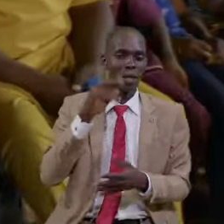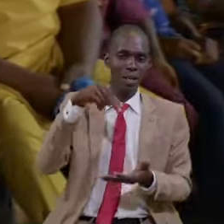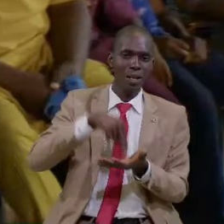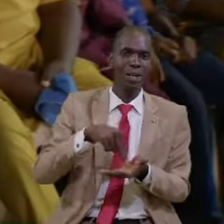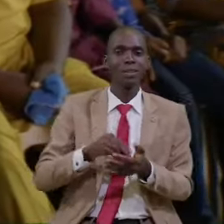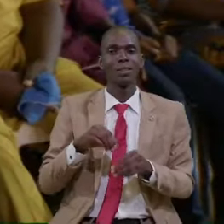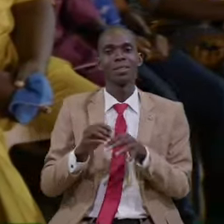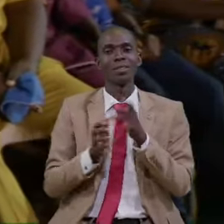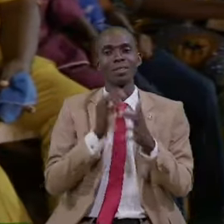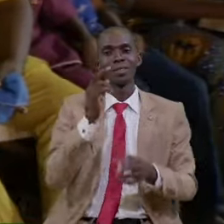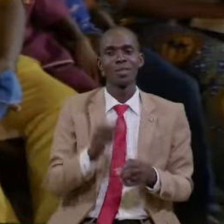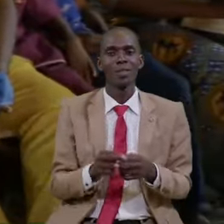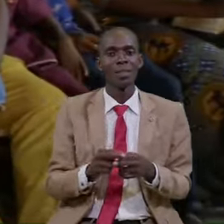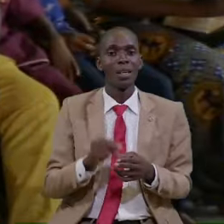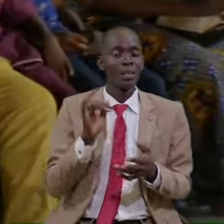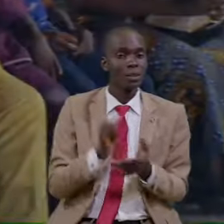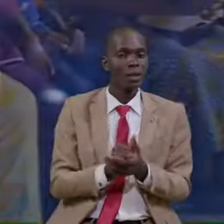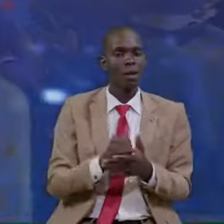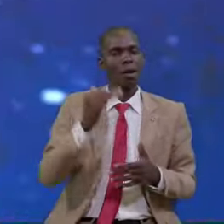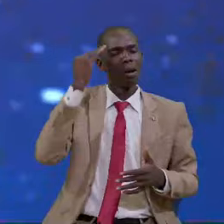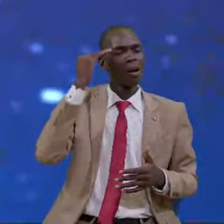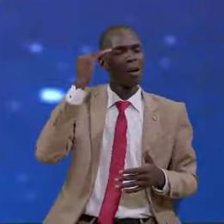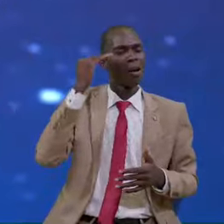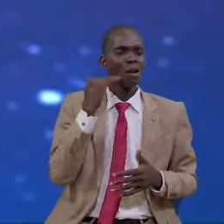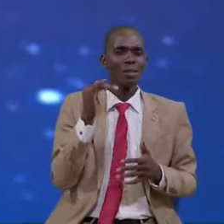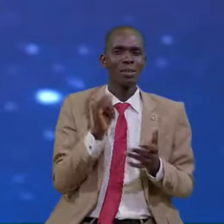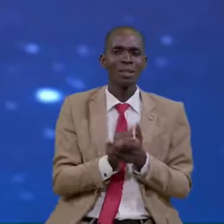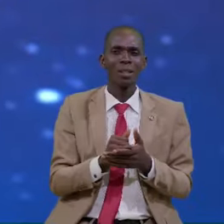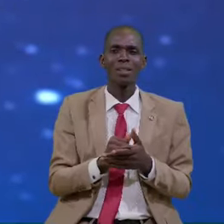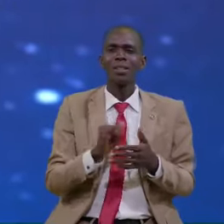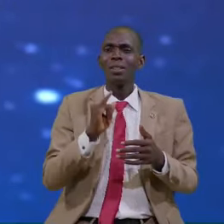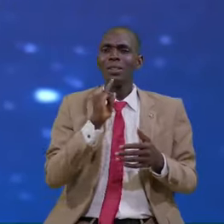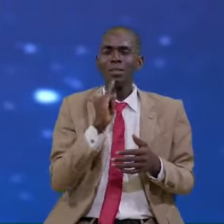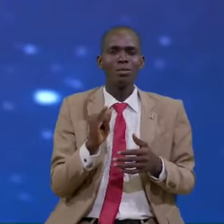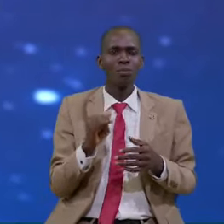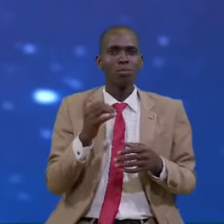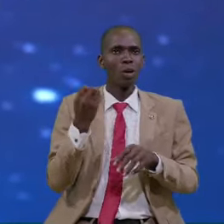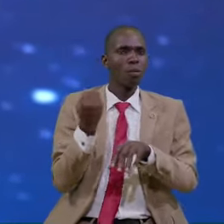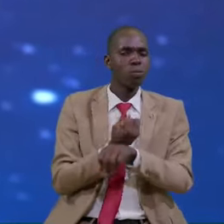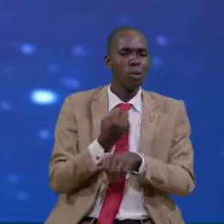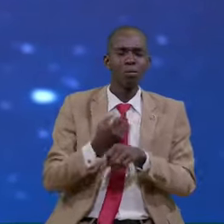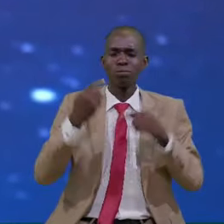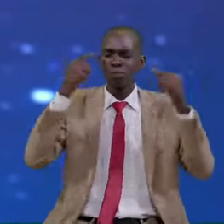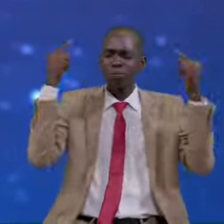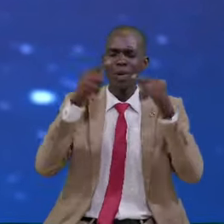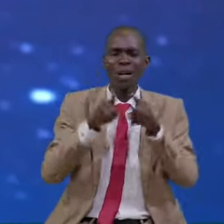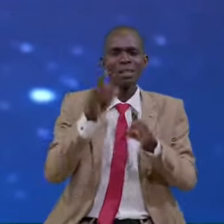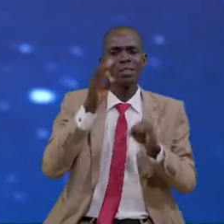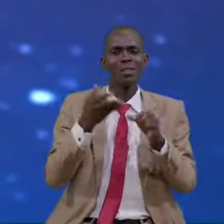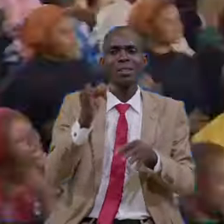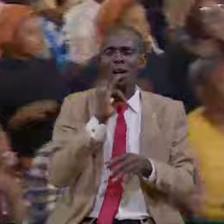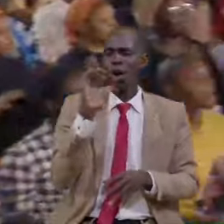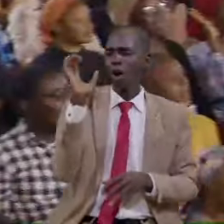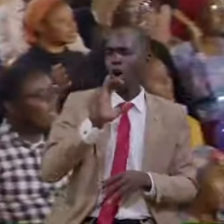up that hedge that is almost like hot water they're boiling water there everything will